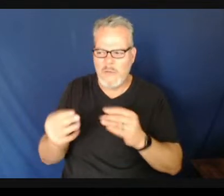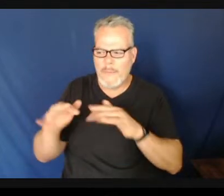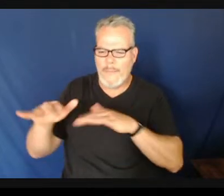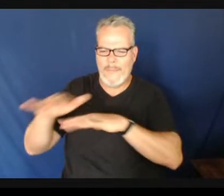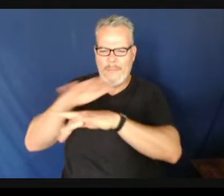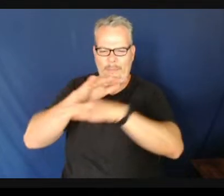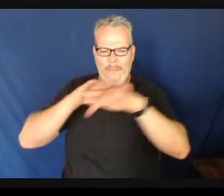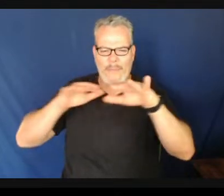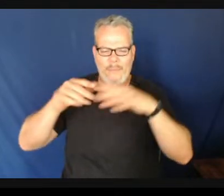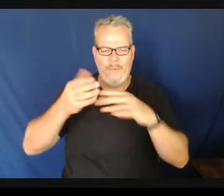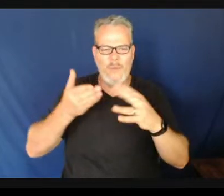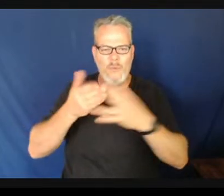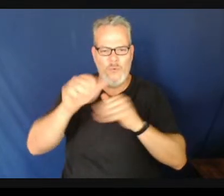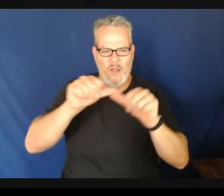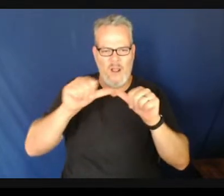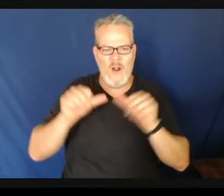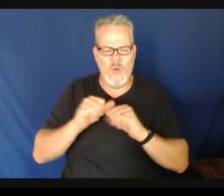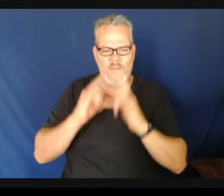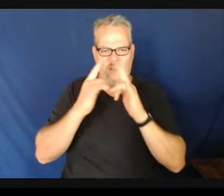there.